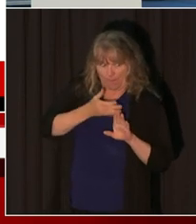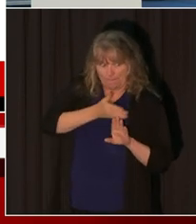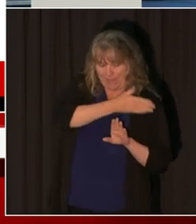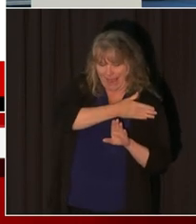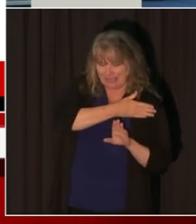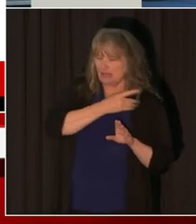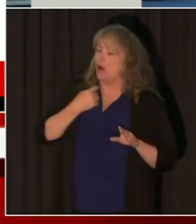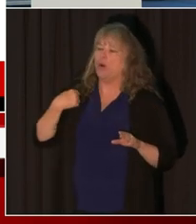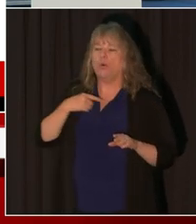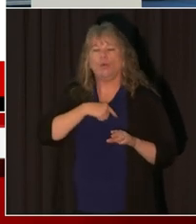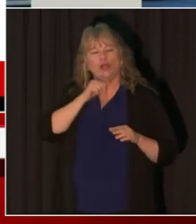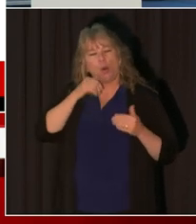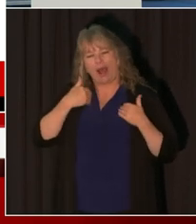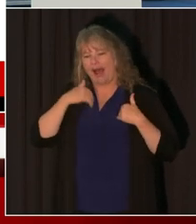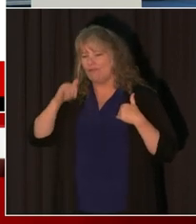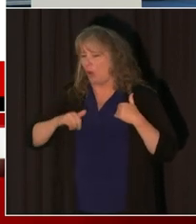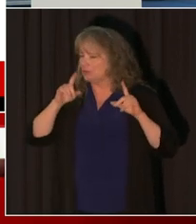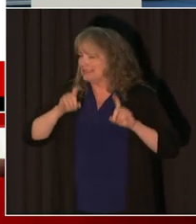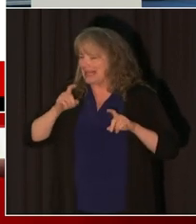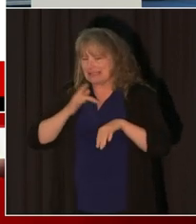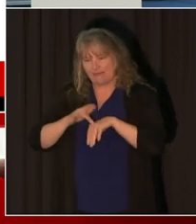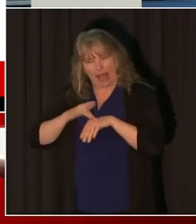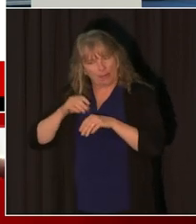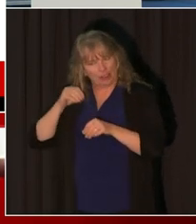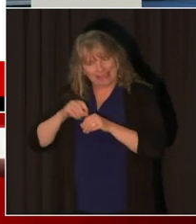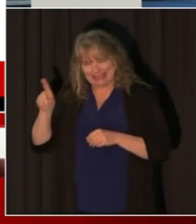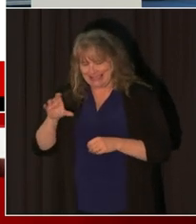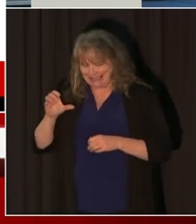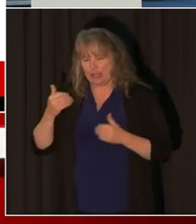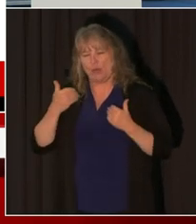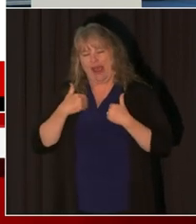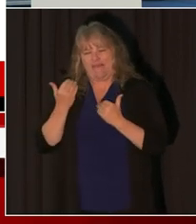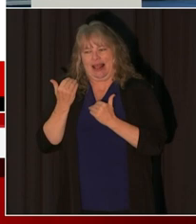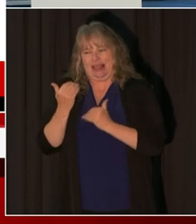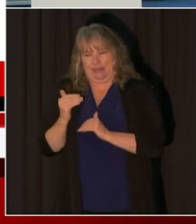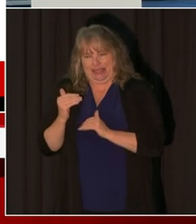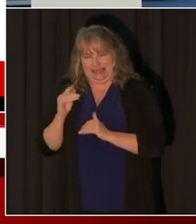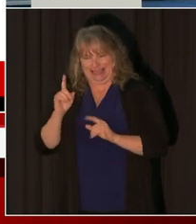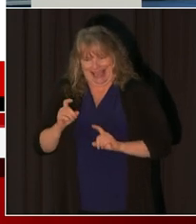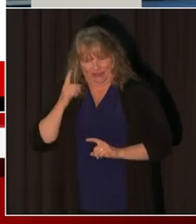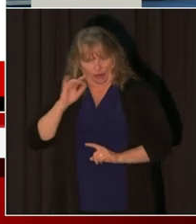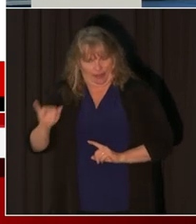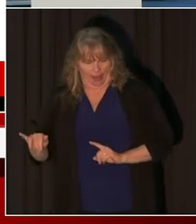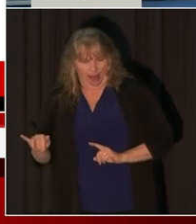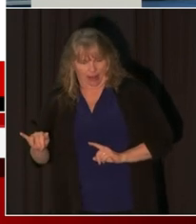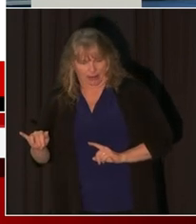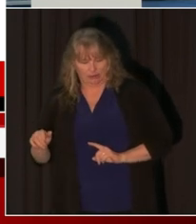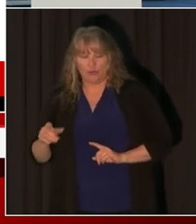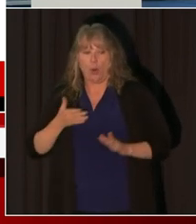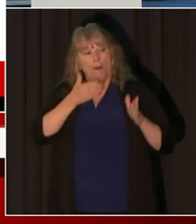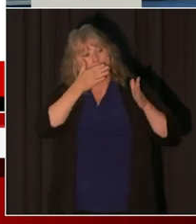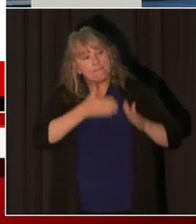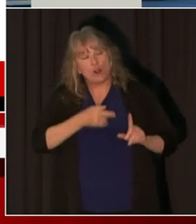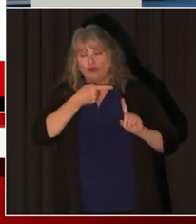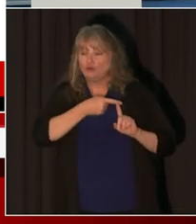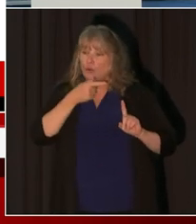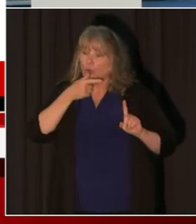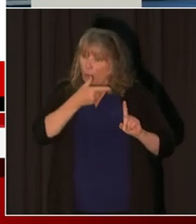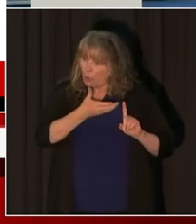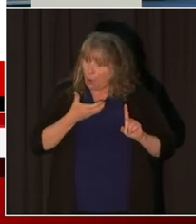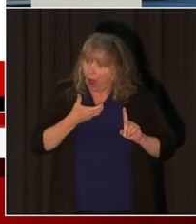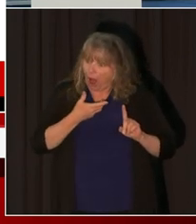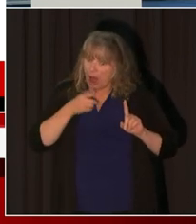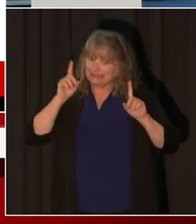available in the district. They are available in some limited capacity. So an individual who wants to use a test that